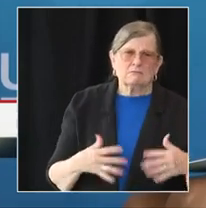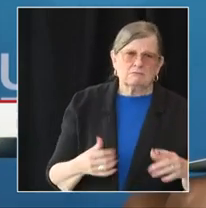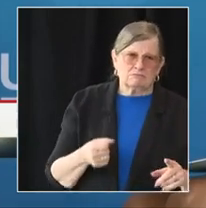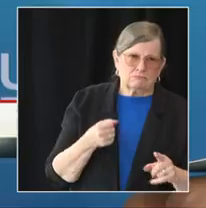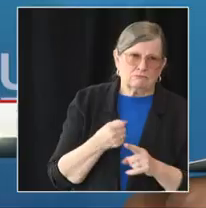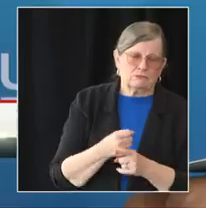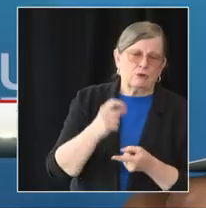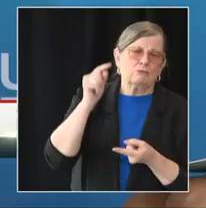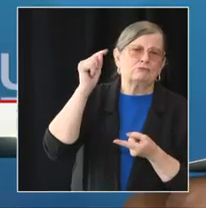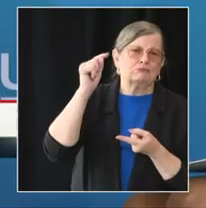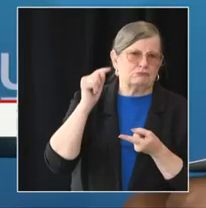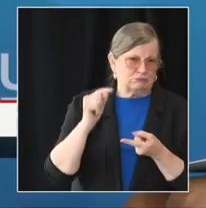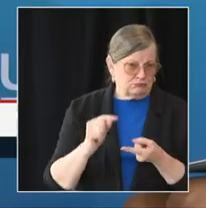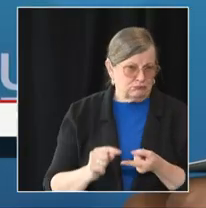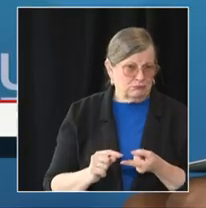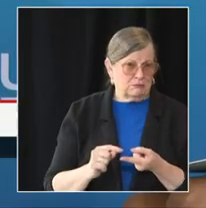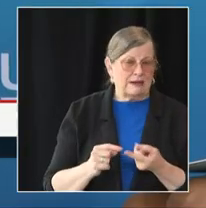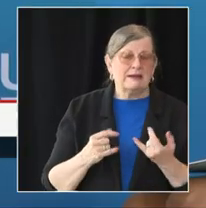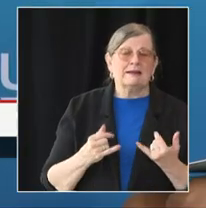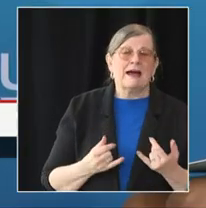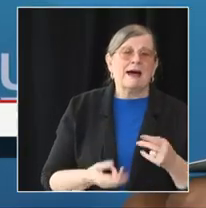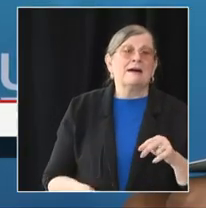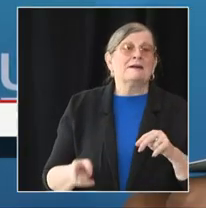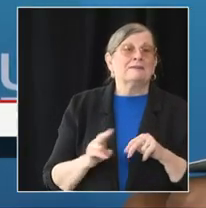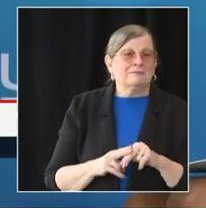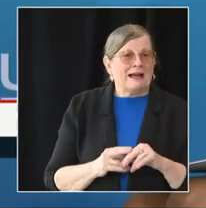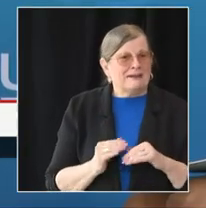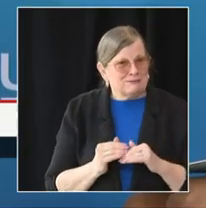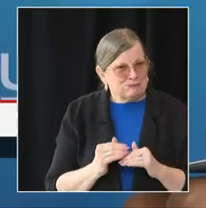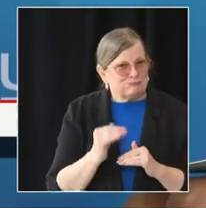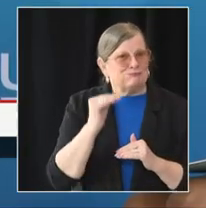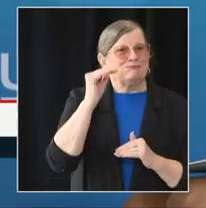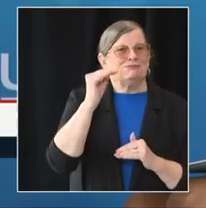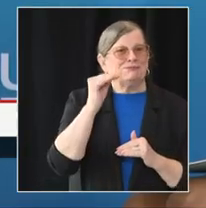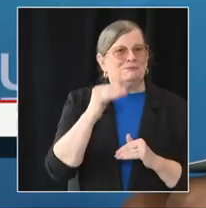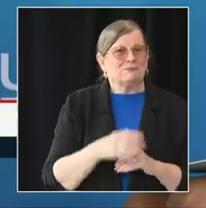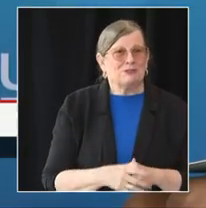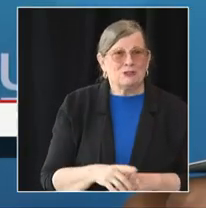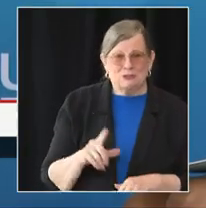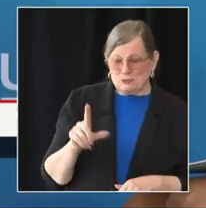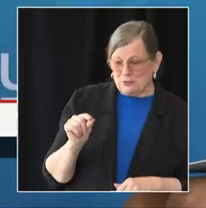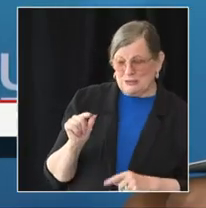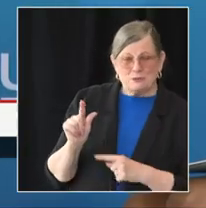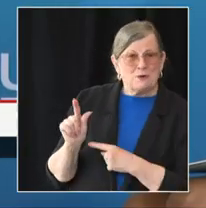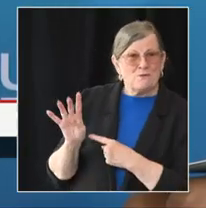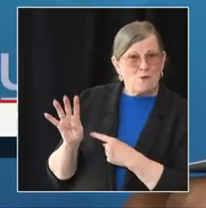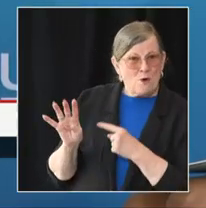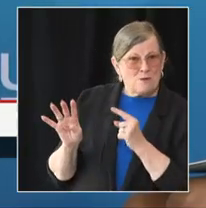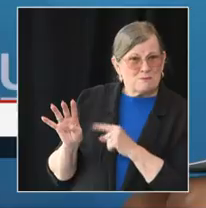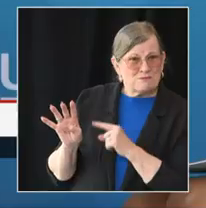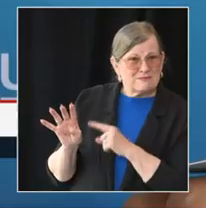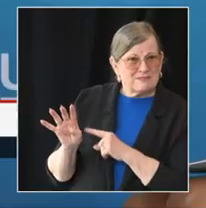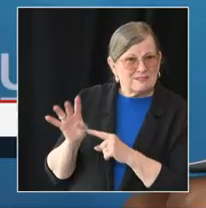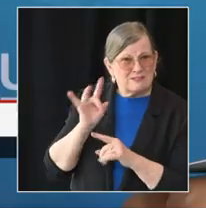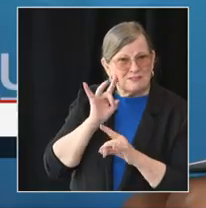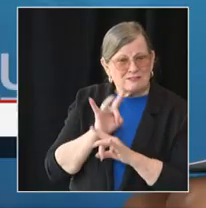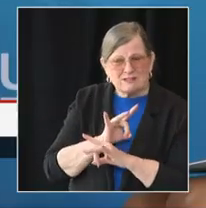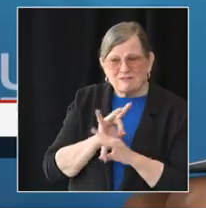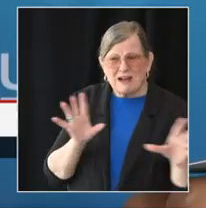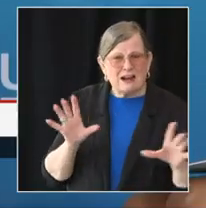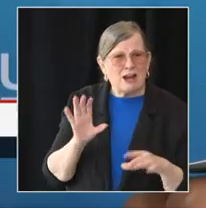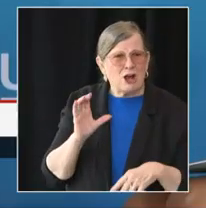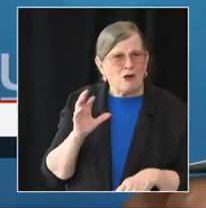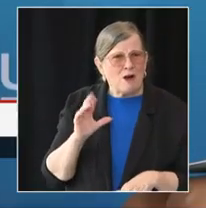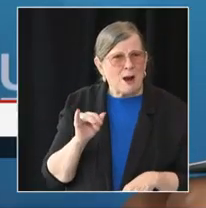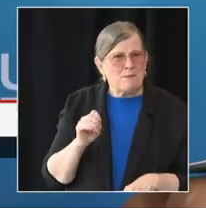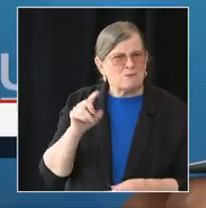lowest levels of crime in Washington, D.C., violent crime, in 30 years. We saw our school district improve.